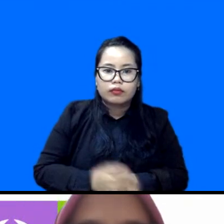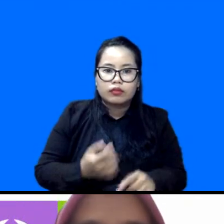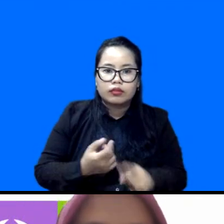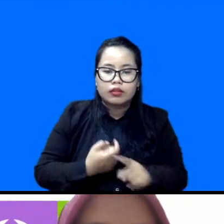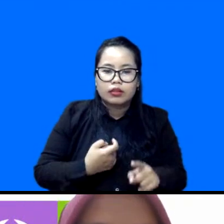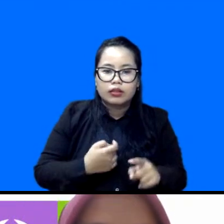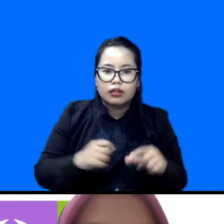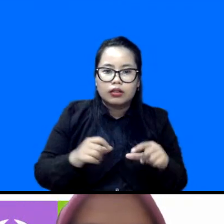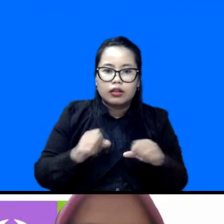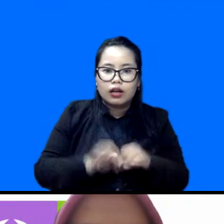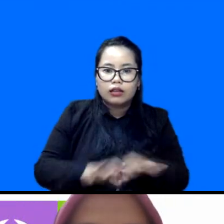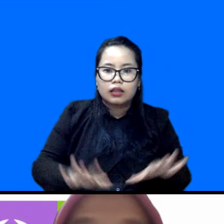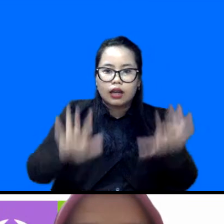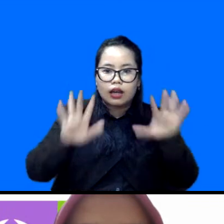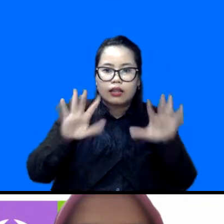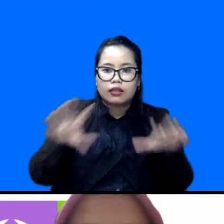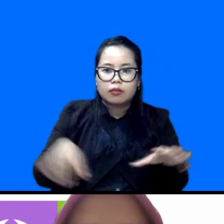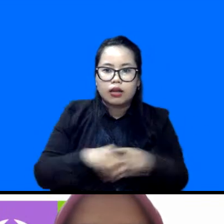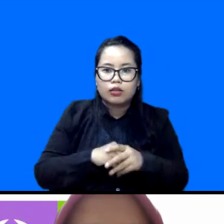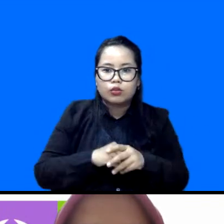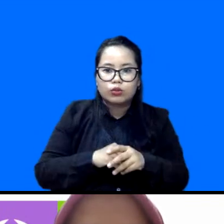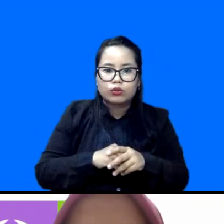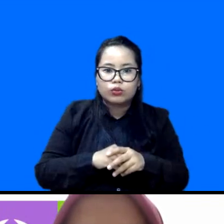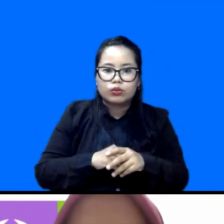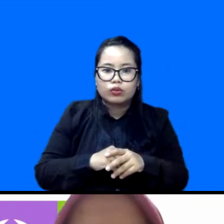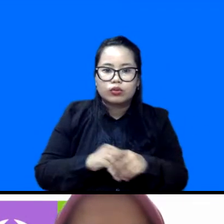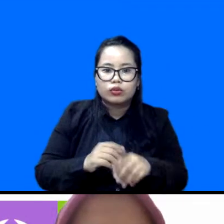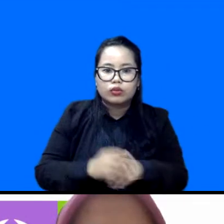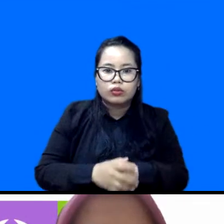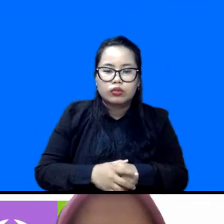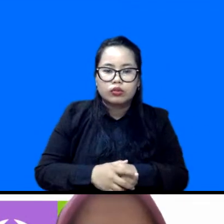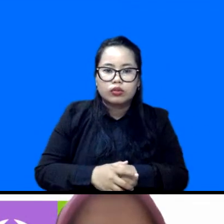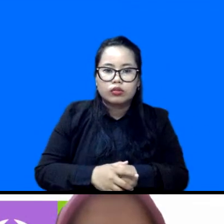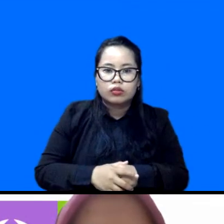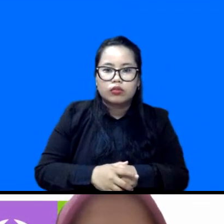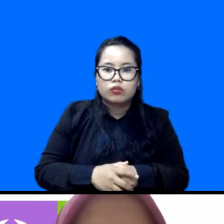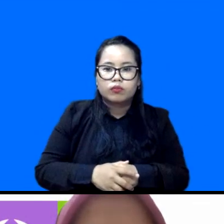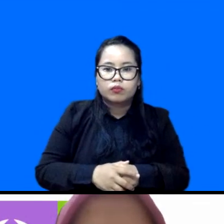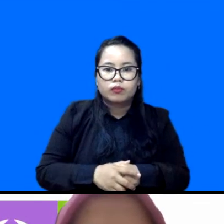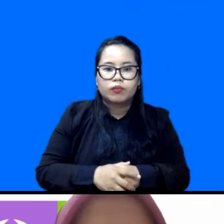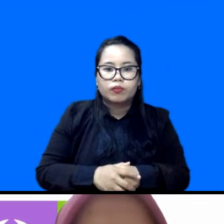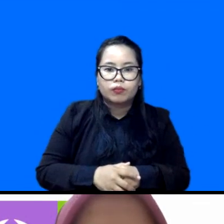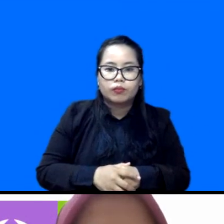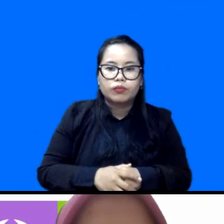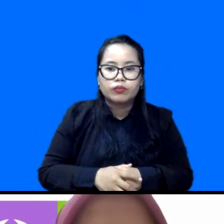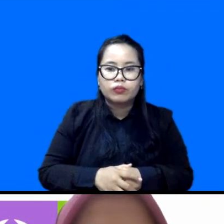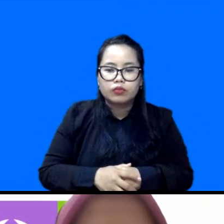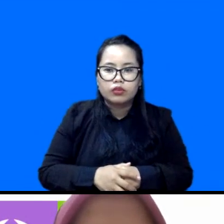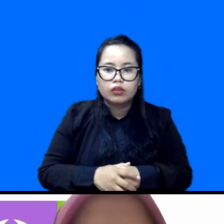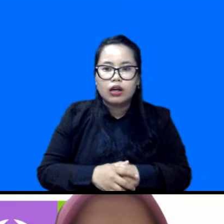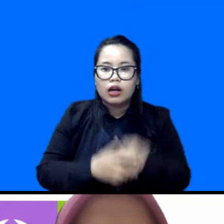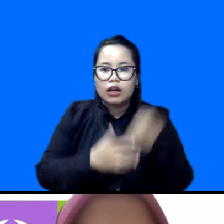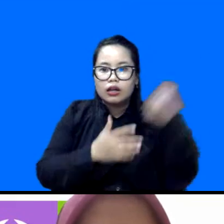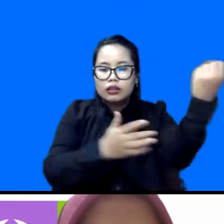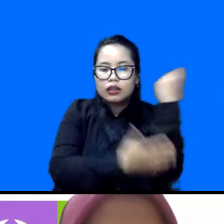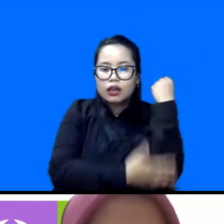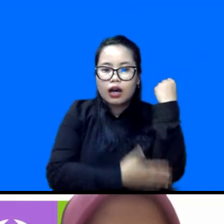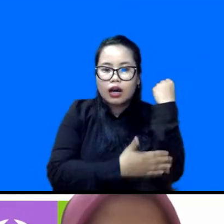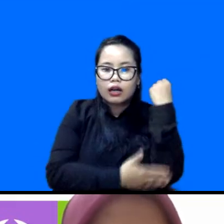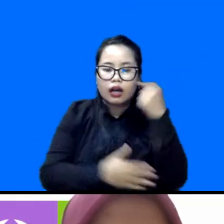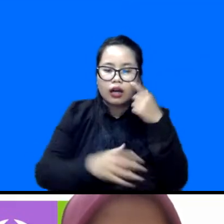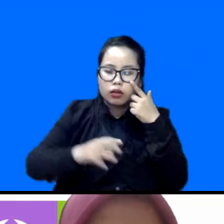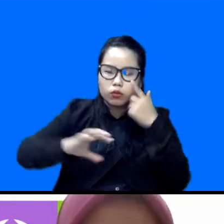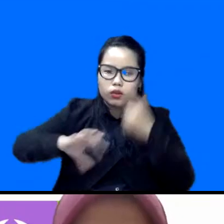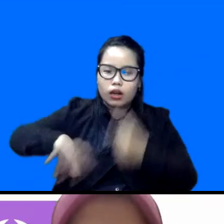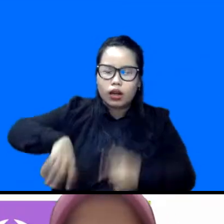coal power plant, young new coal power plant, 1 until 15 years,